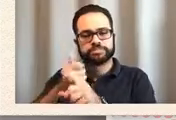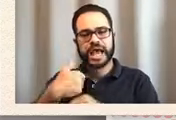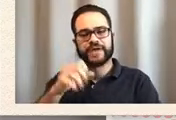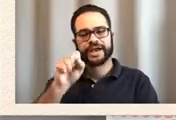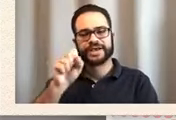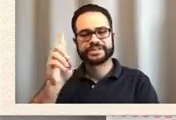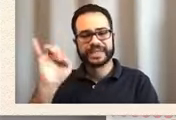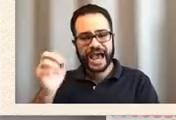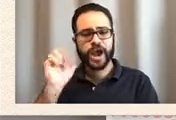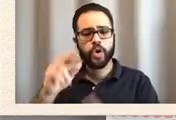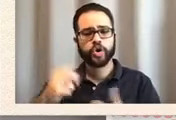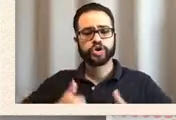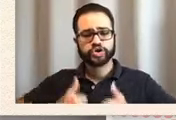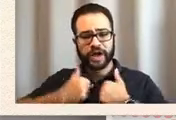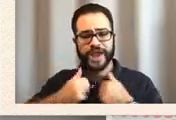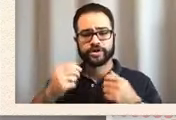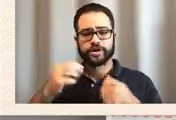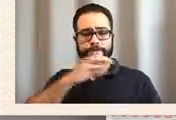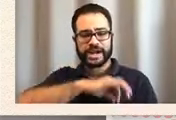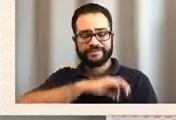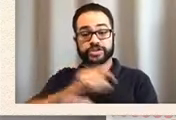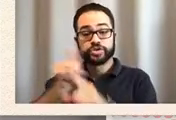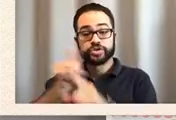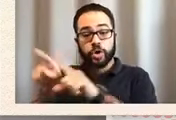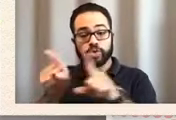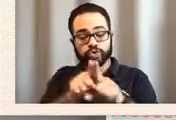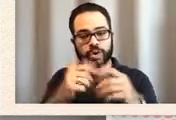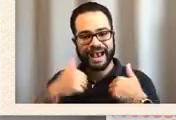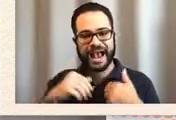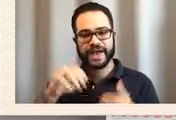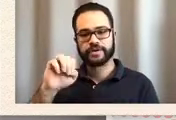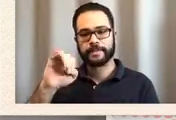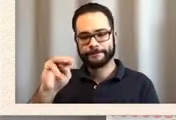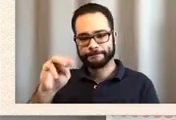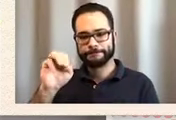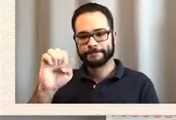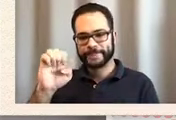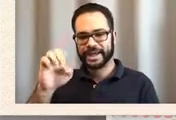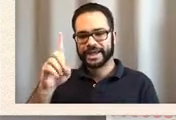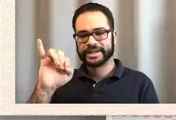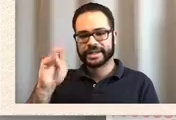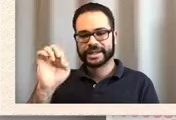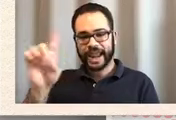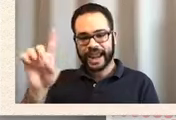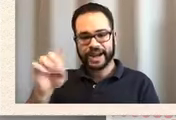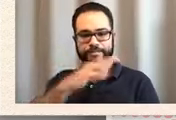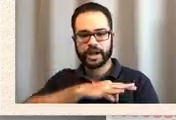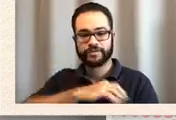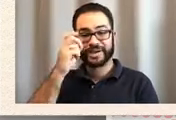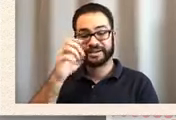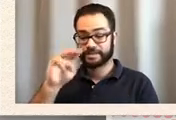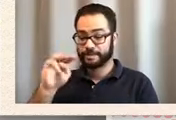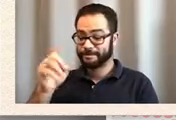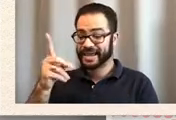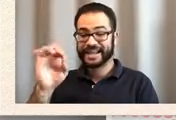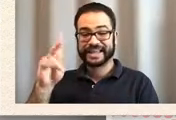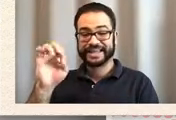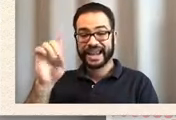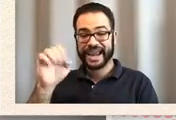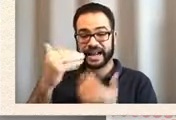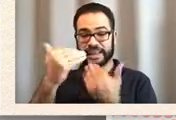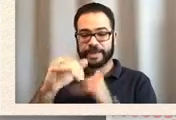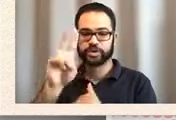are also on Medicaid benefits. And that's where the issue comes in, because Medicaid only lets you have $2,000 in resources. Well,